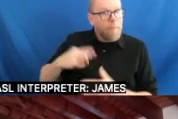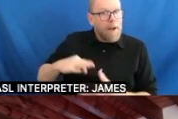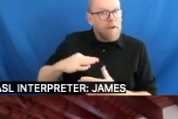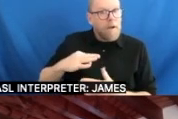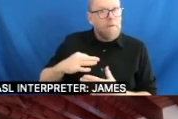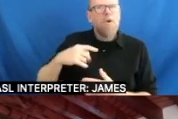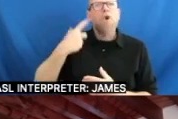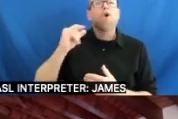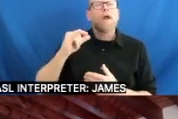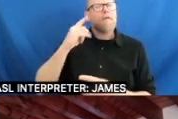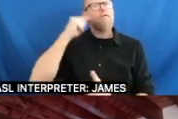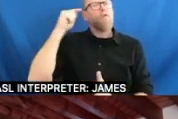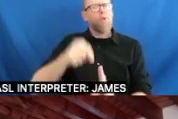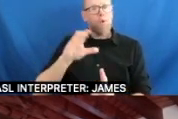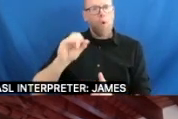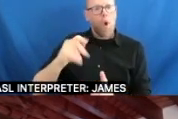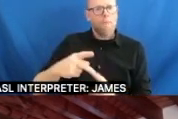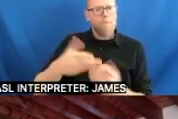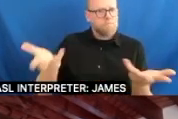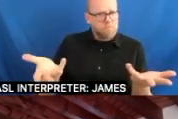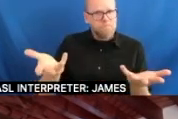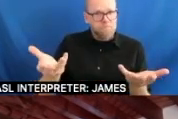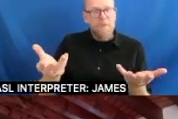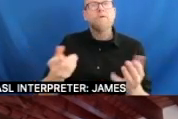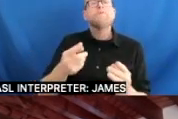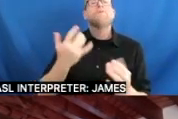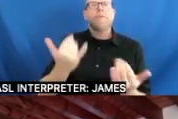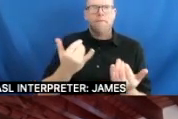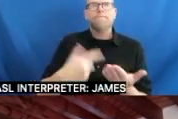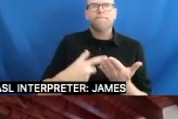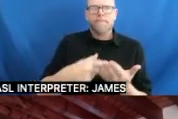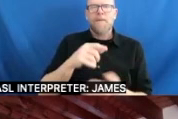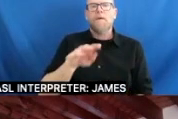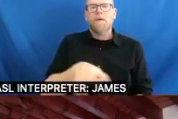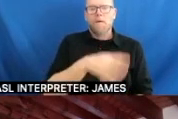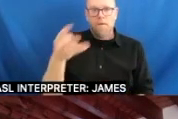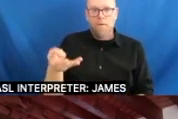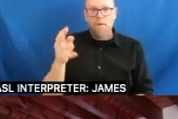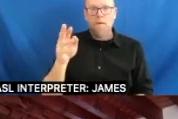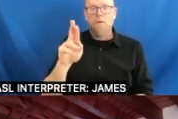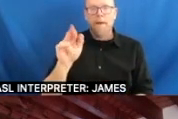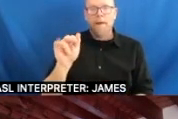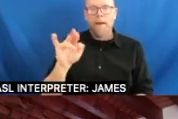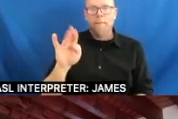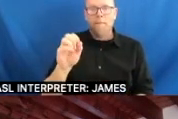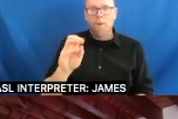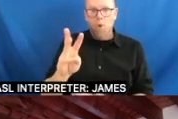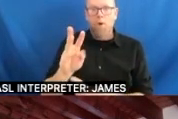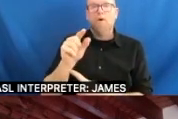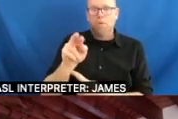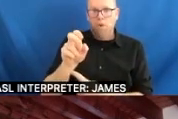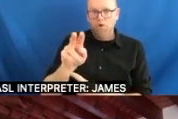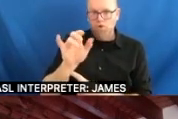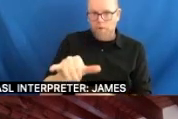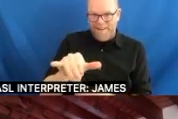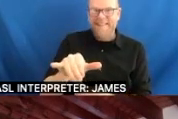So let's take the Rainbow Grocery as a case study for a worker-owned cooperative. So in